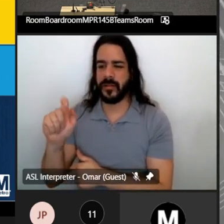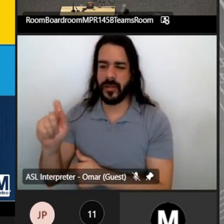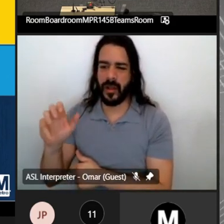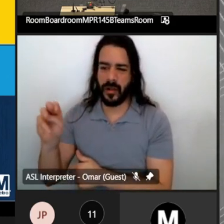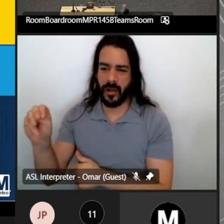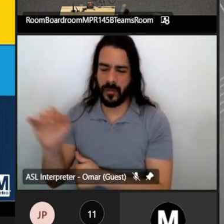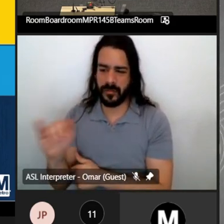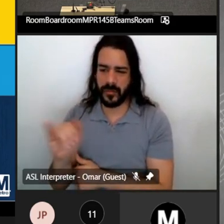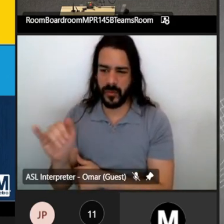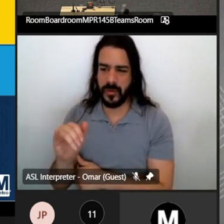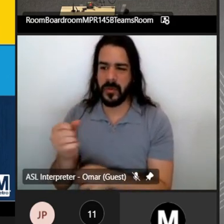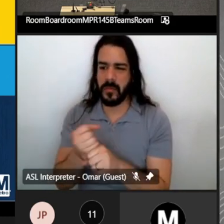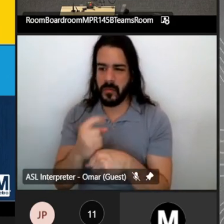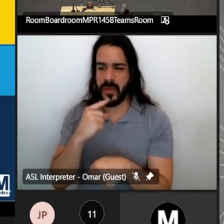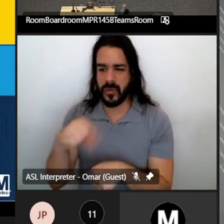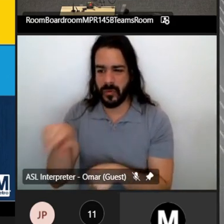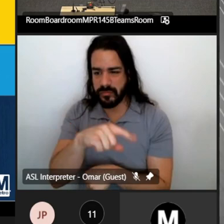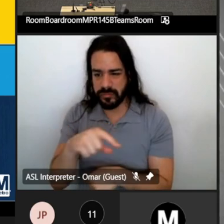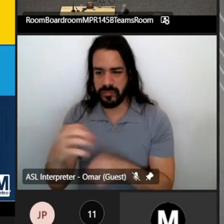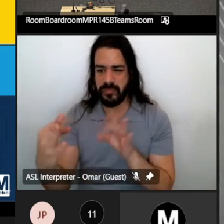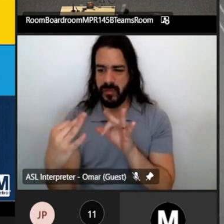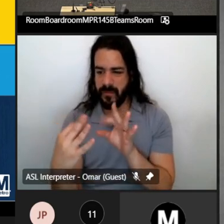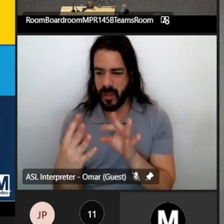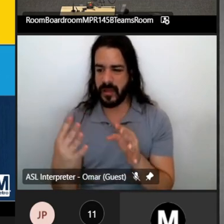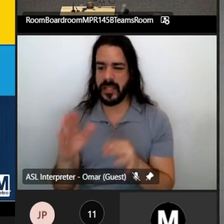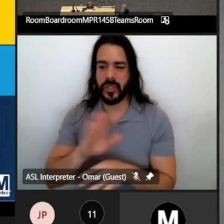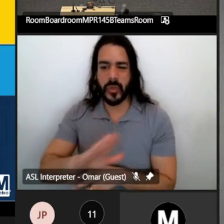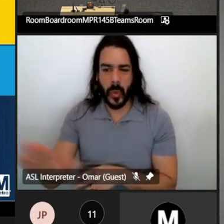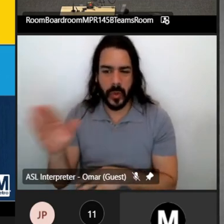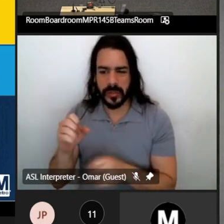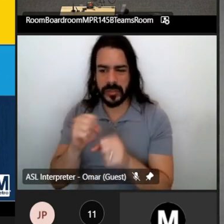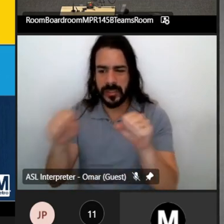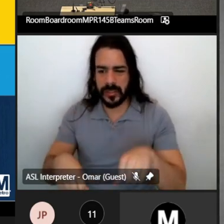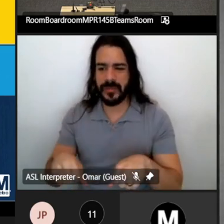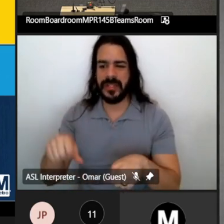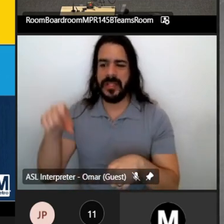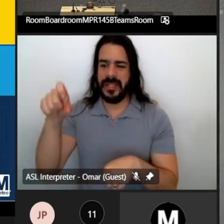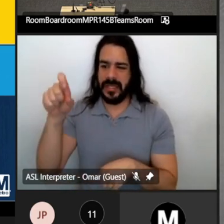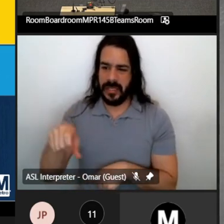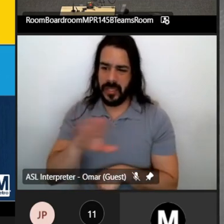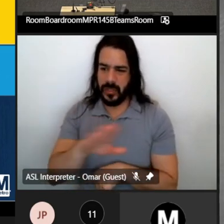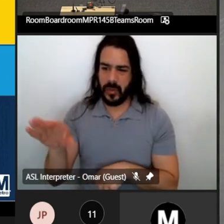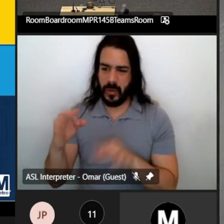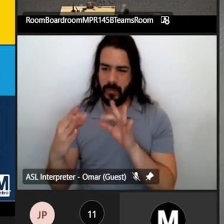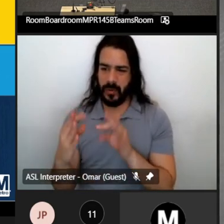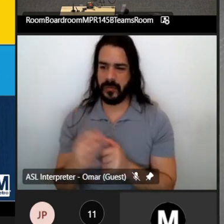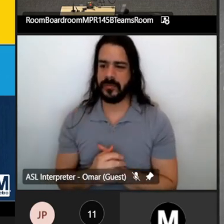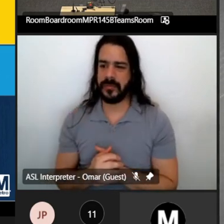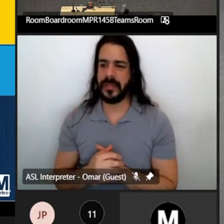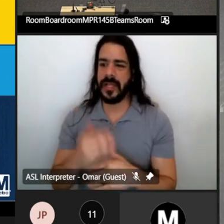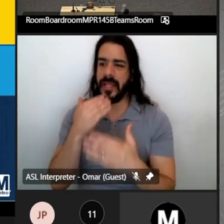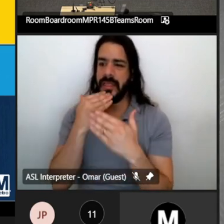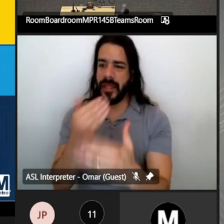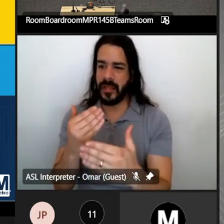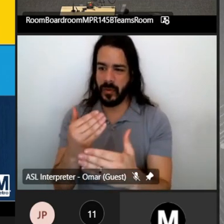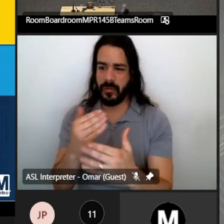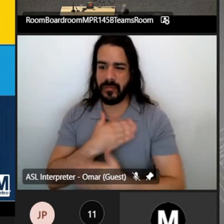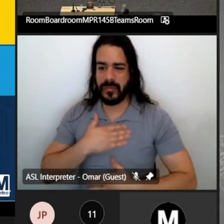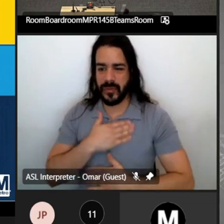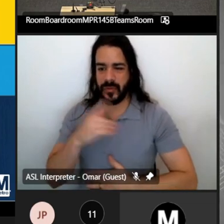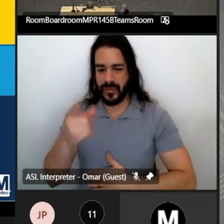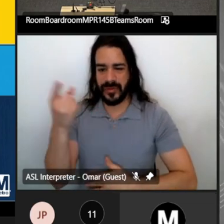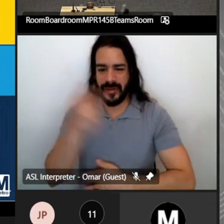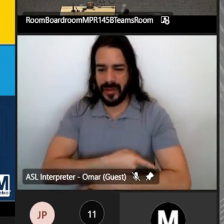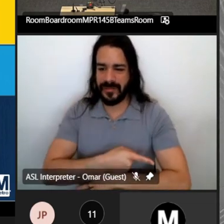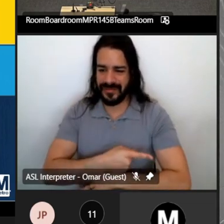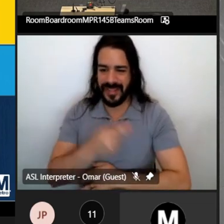if we got your priorities right for investing in the future of Metro. It's your community's transit system, and we need your input. Thank you,